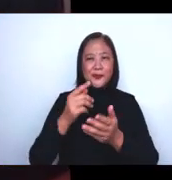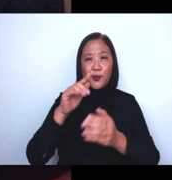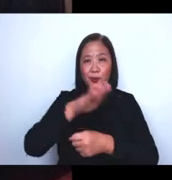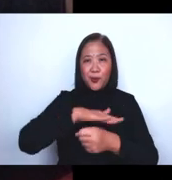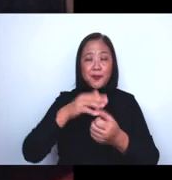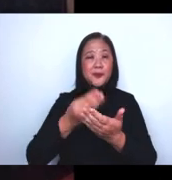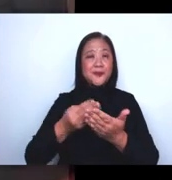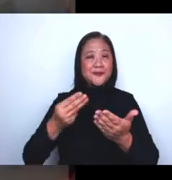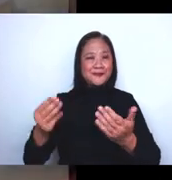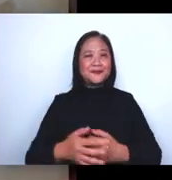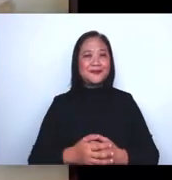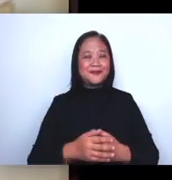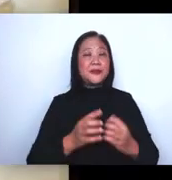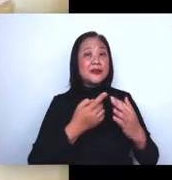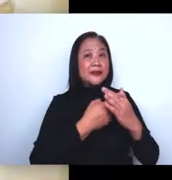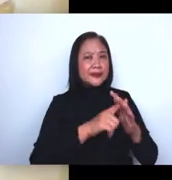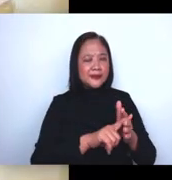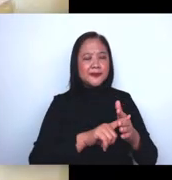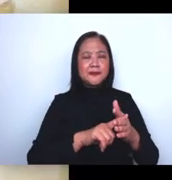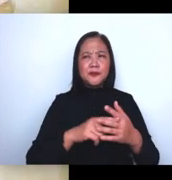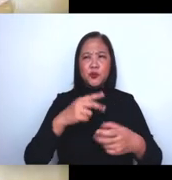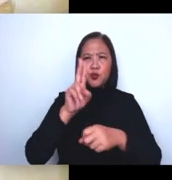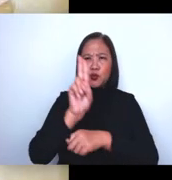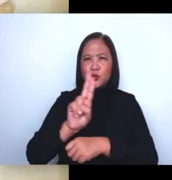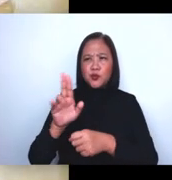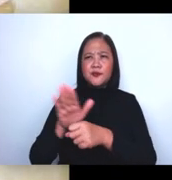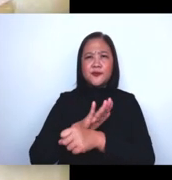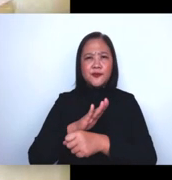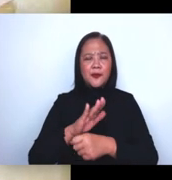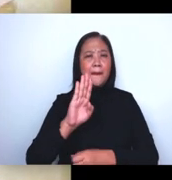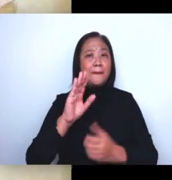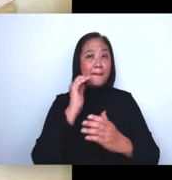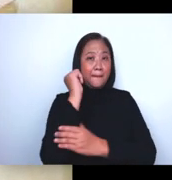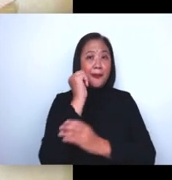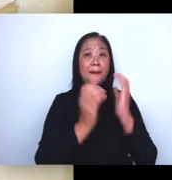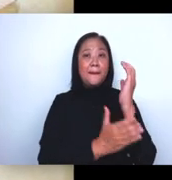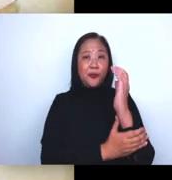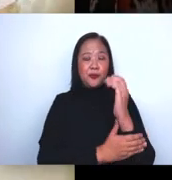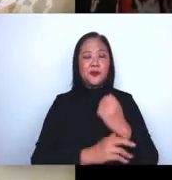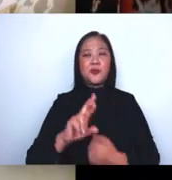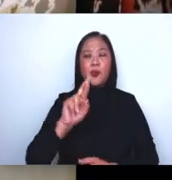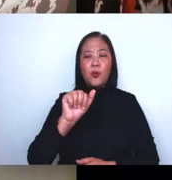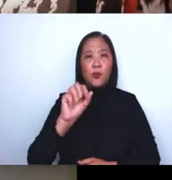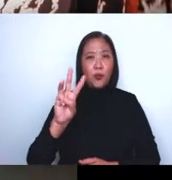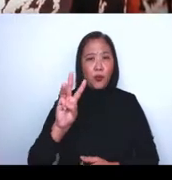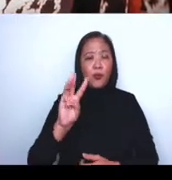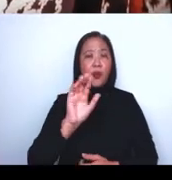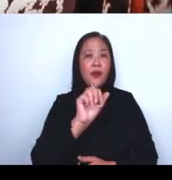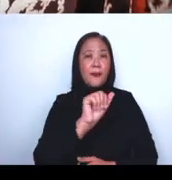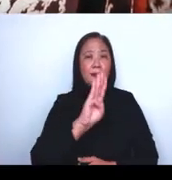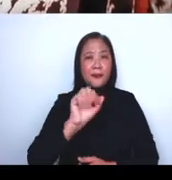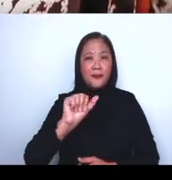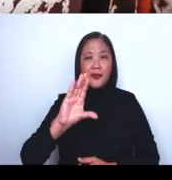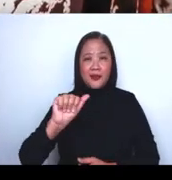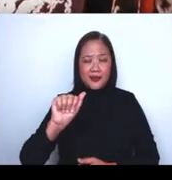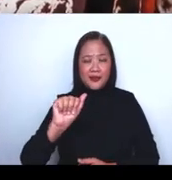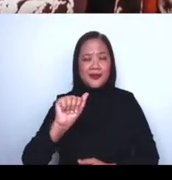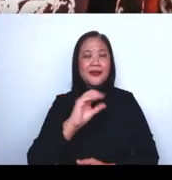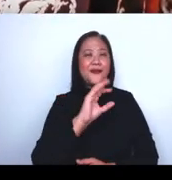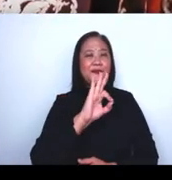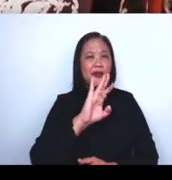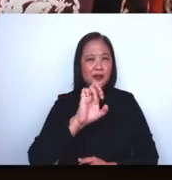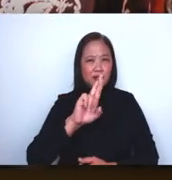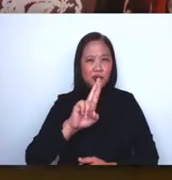materials, pioneering or maximizing the use of bamboo, raw abaca and abaca fiber,